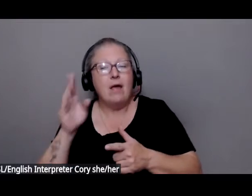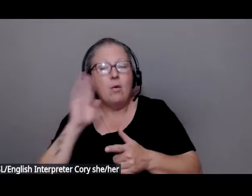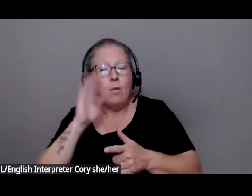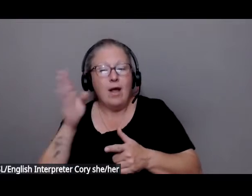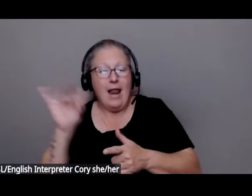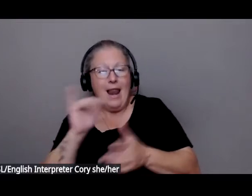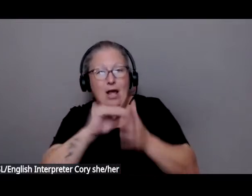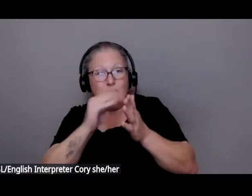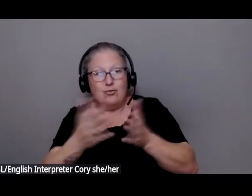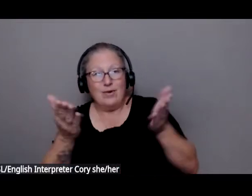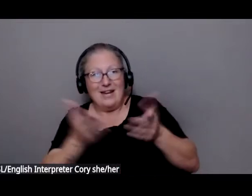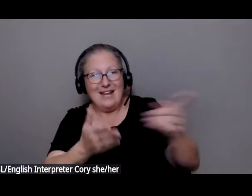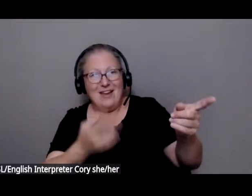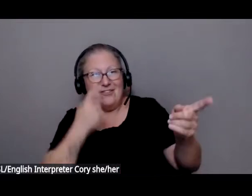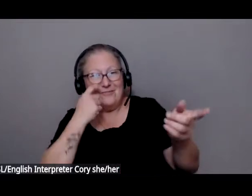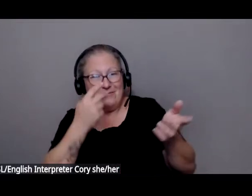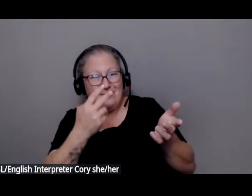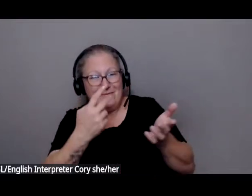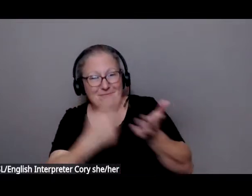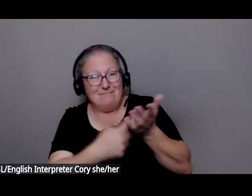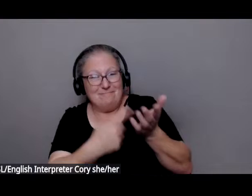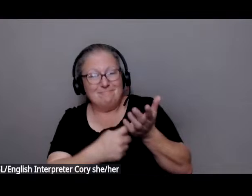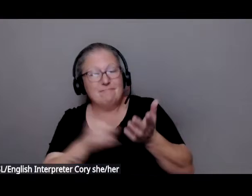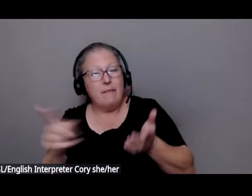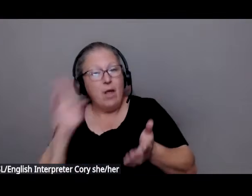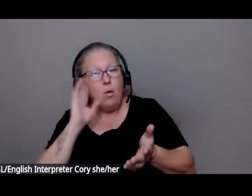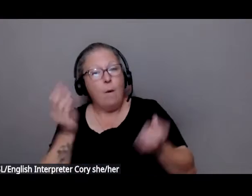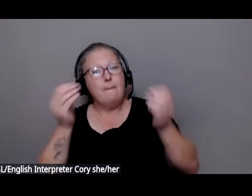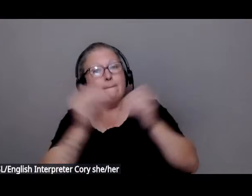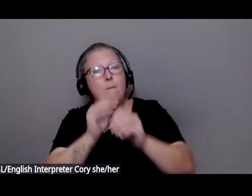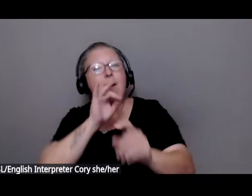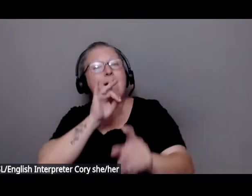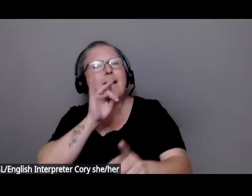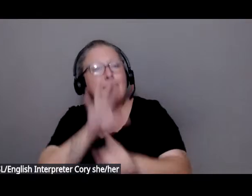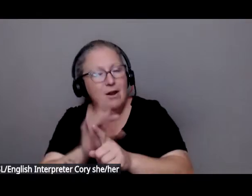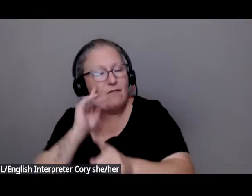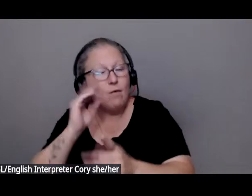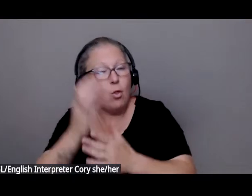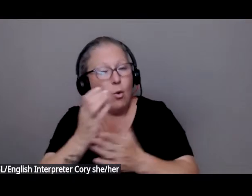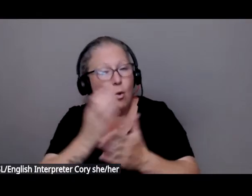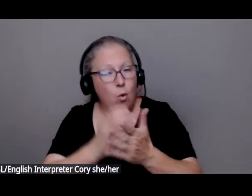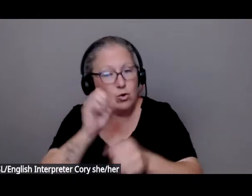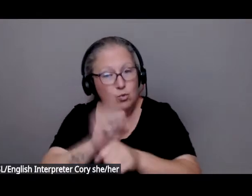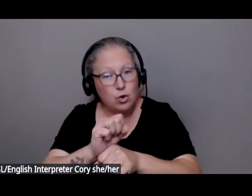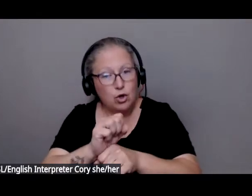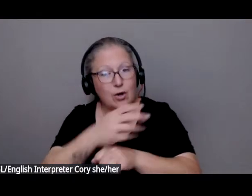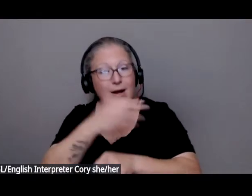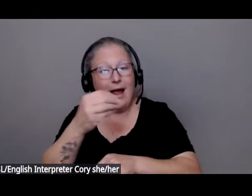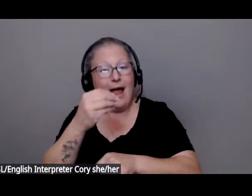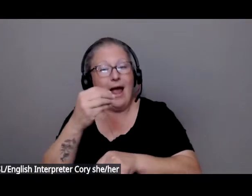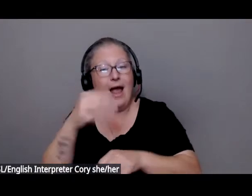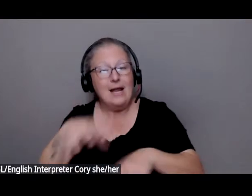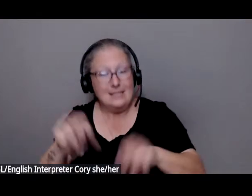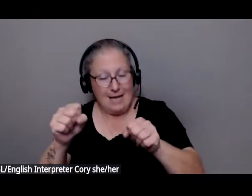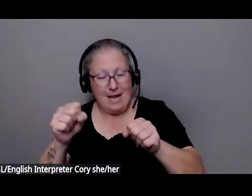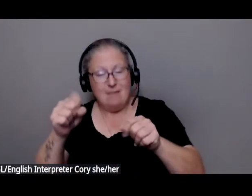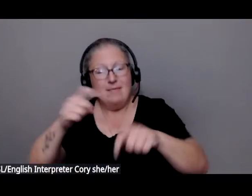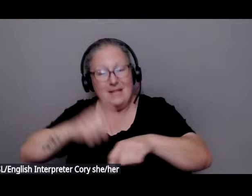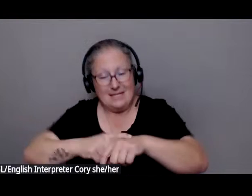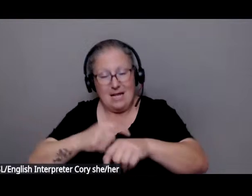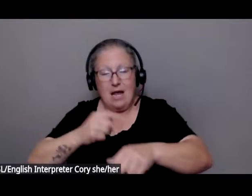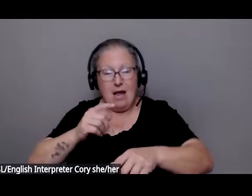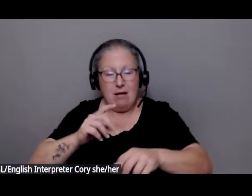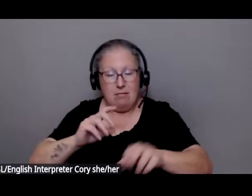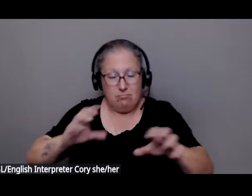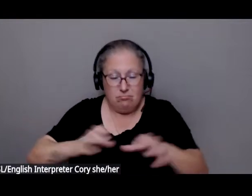our student over here was saying, they're going to be more committed to the coursework and put the time in because it's of